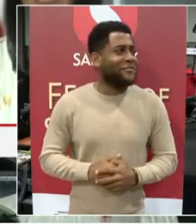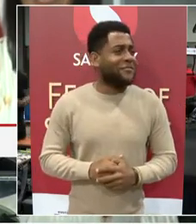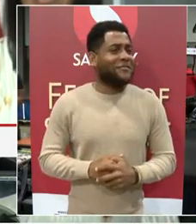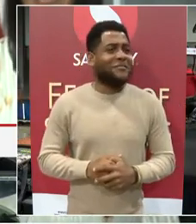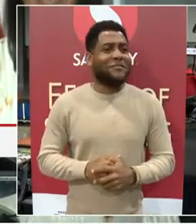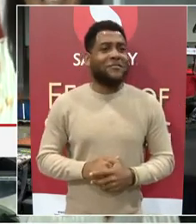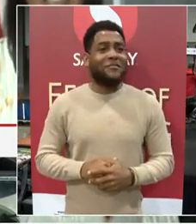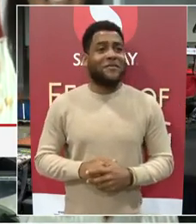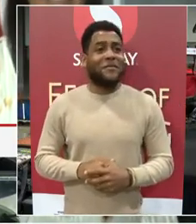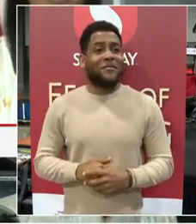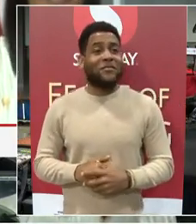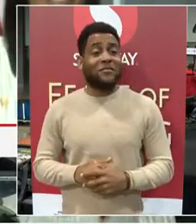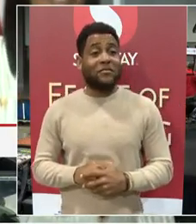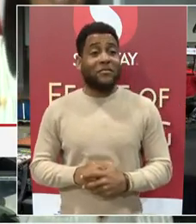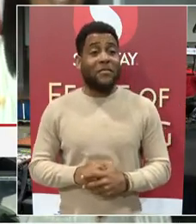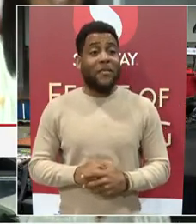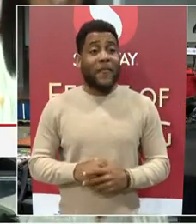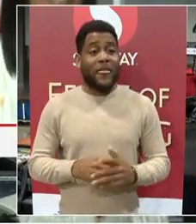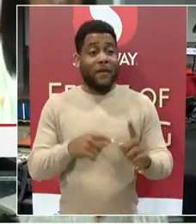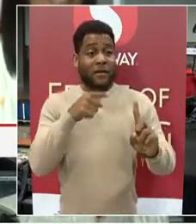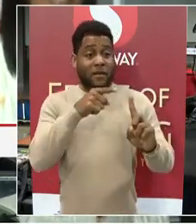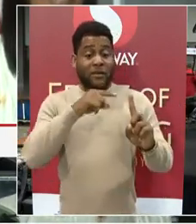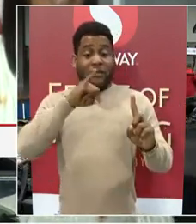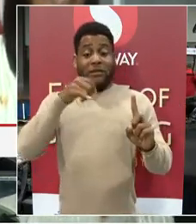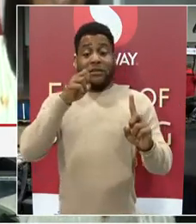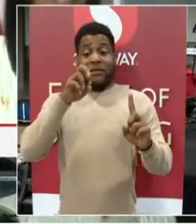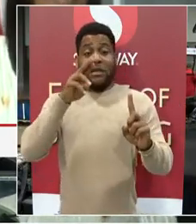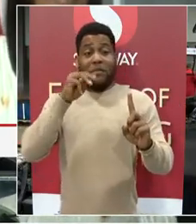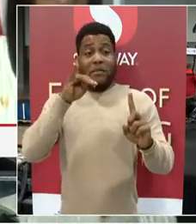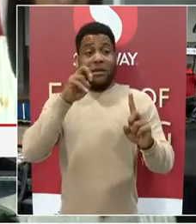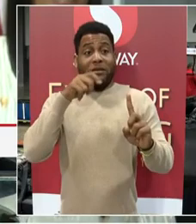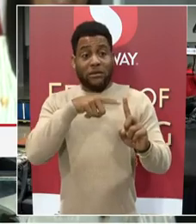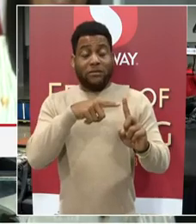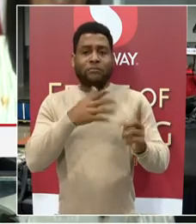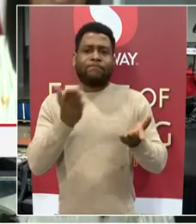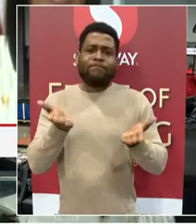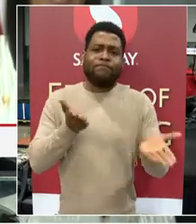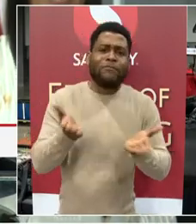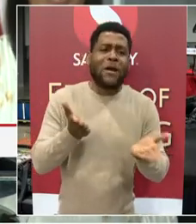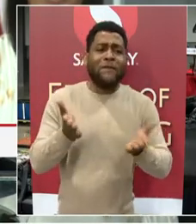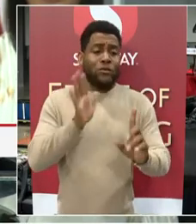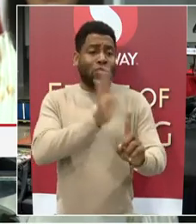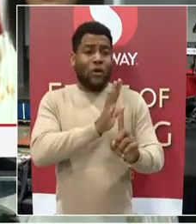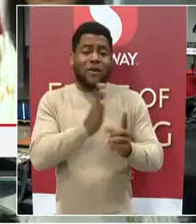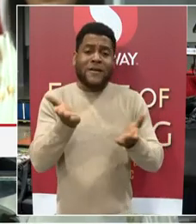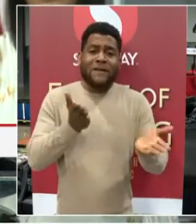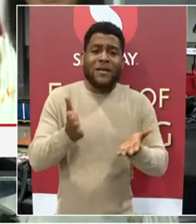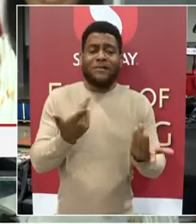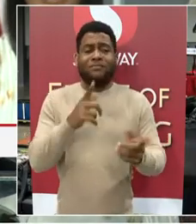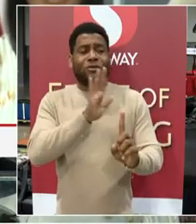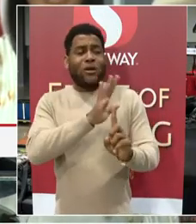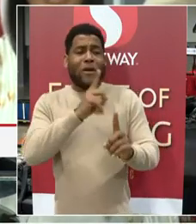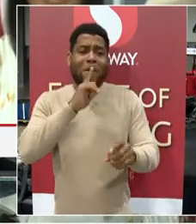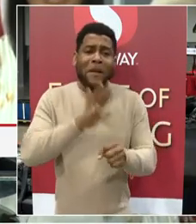Jermaine has been serving faithfully and is well beloved by her